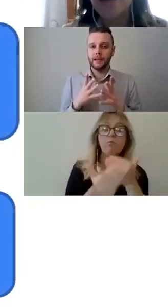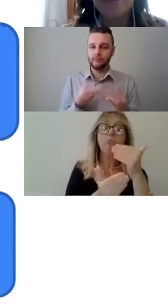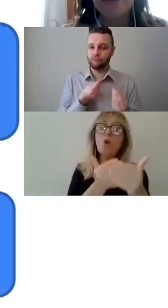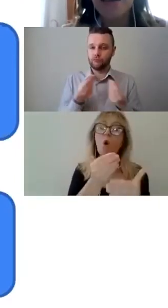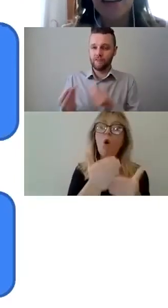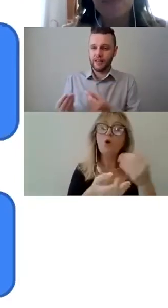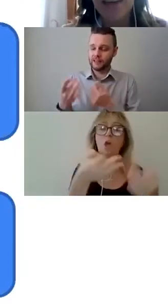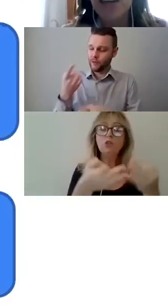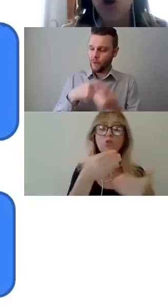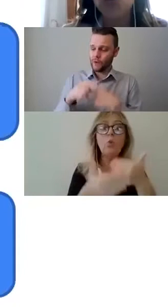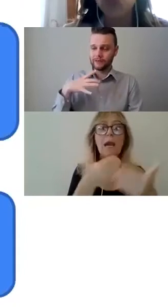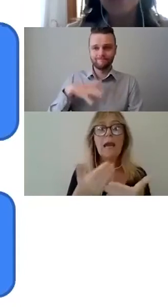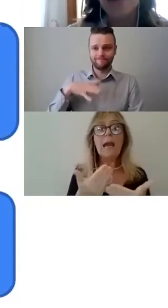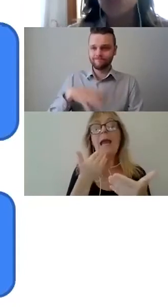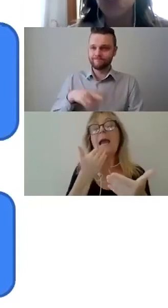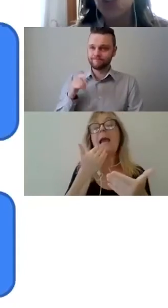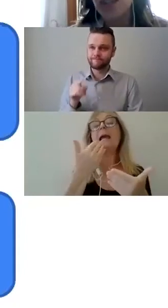all the necessary